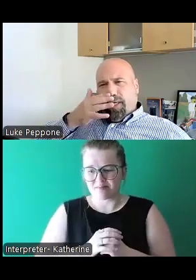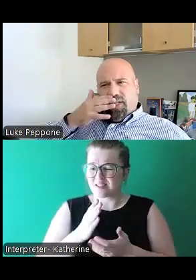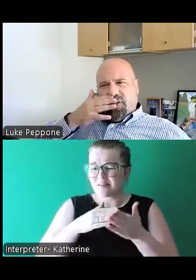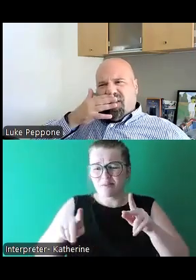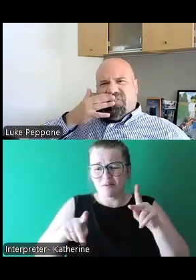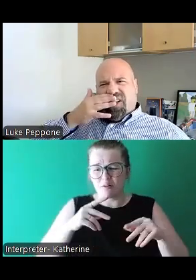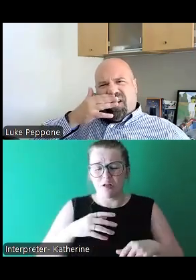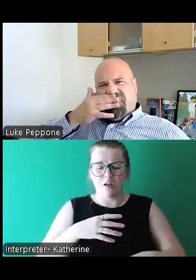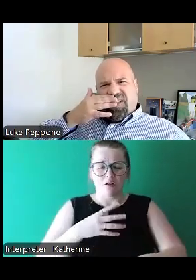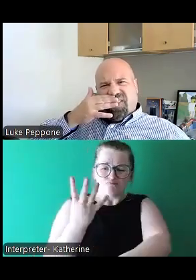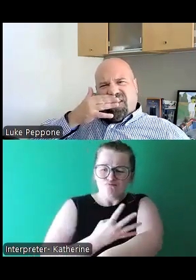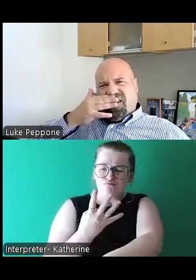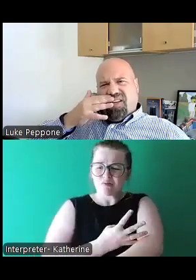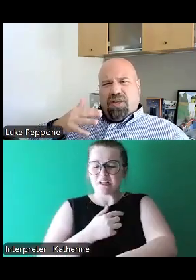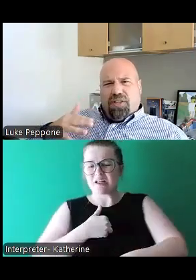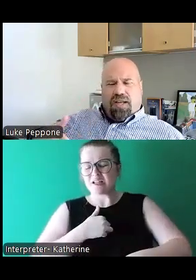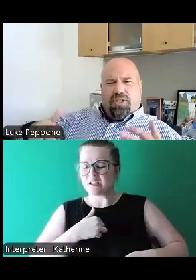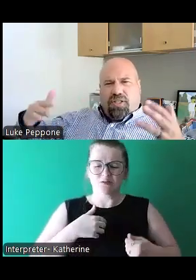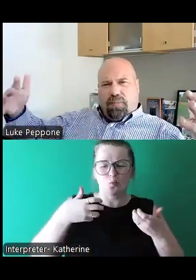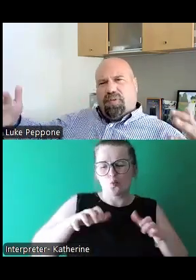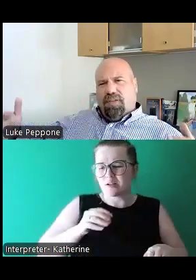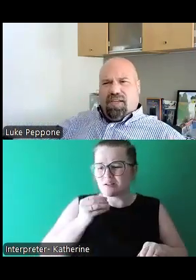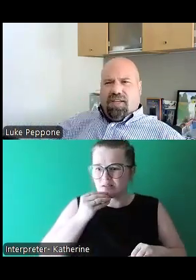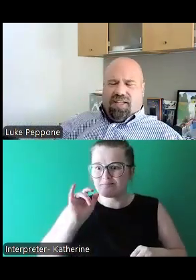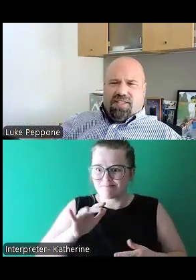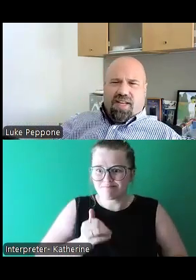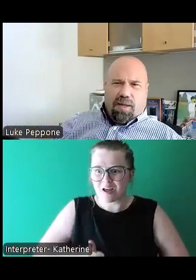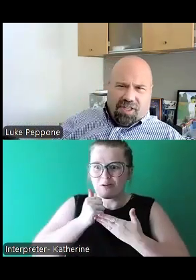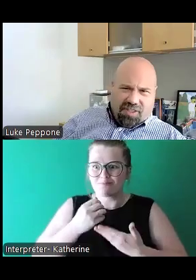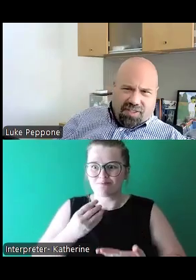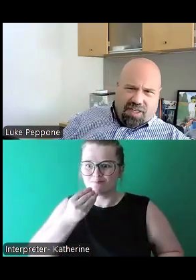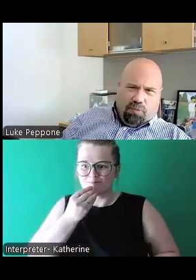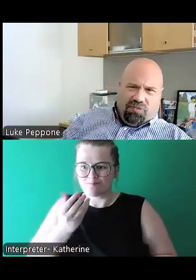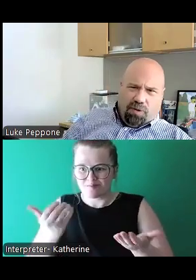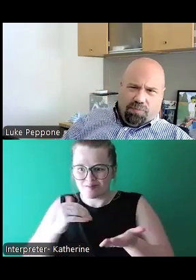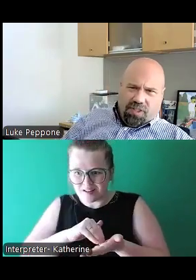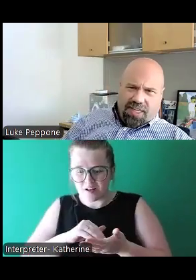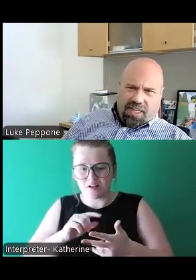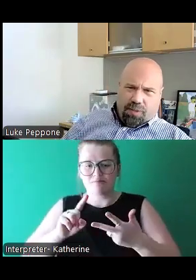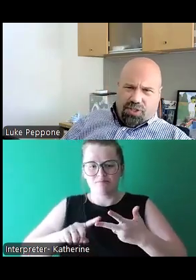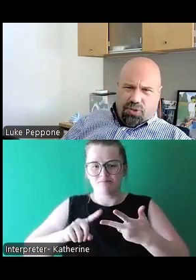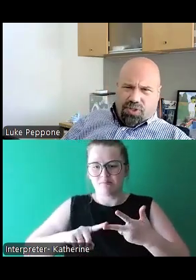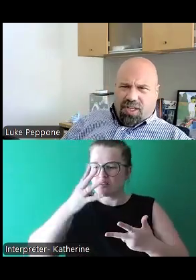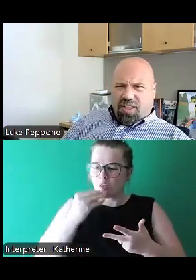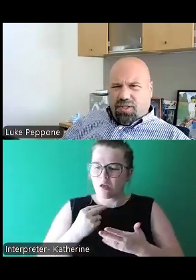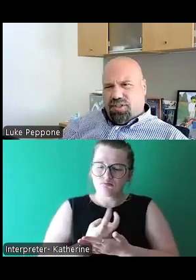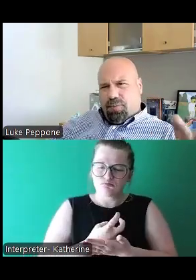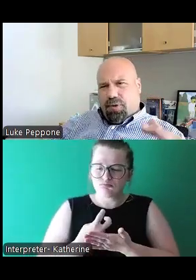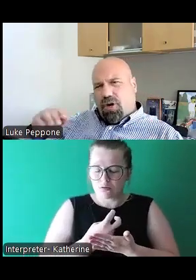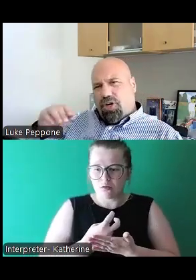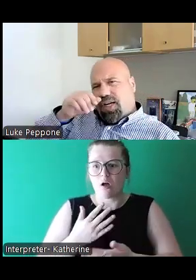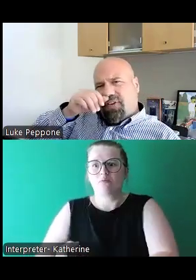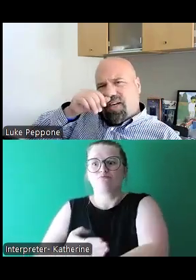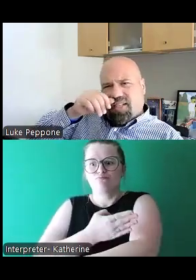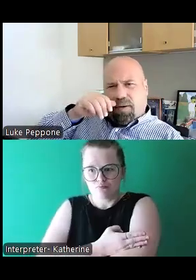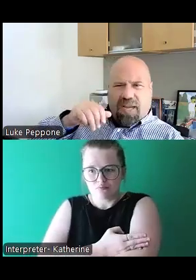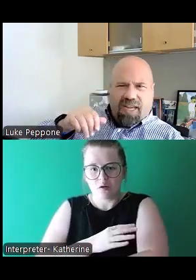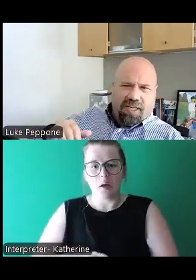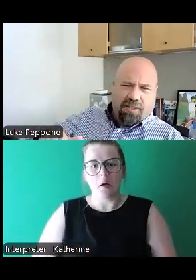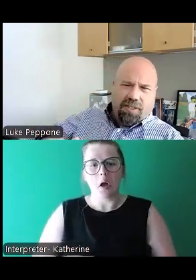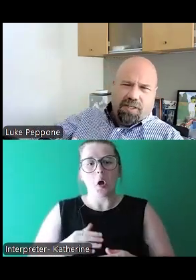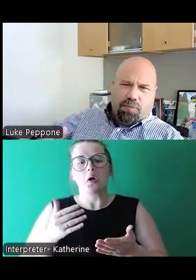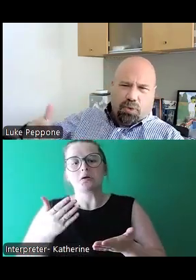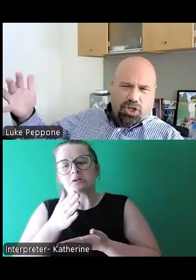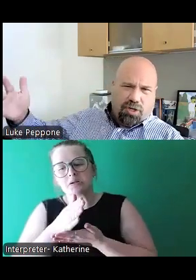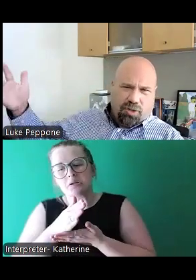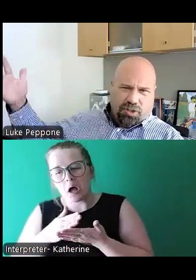eat. And there's definite evidence that sleep and somnolence is helped from cannabis use. There's some emerging evidence on